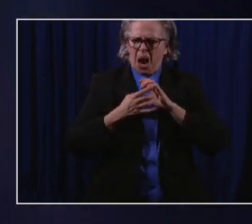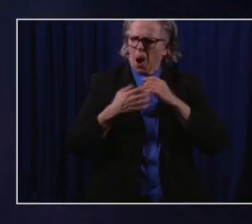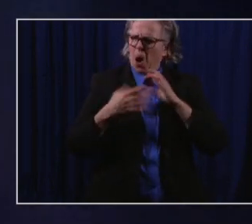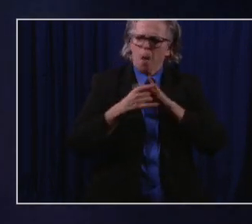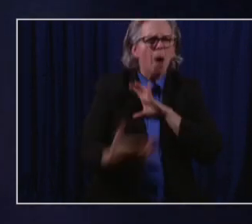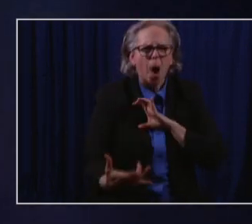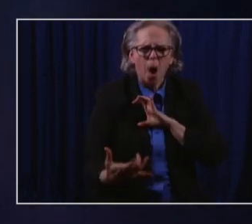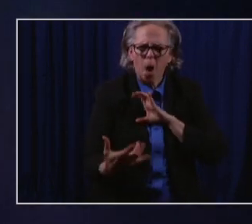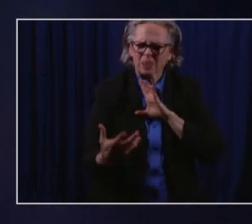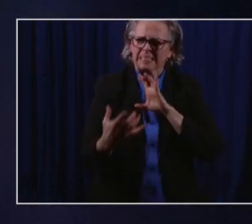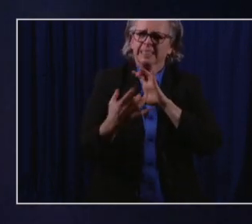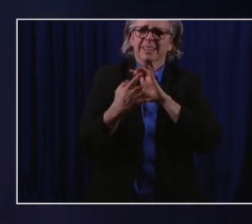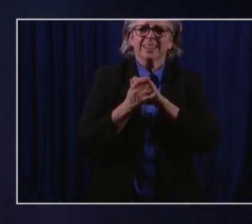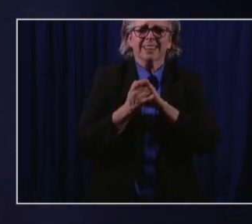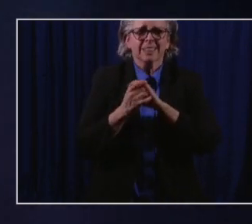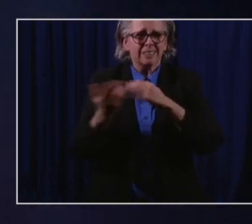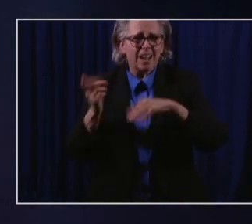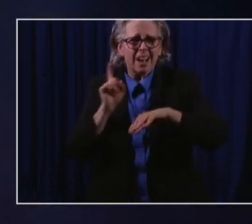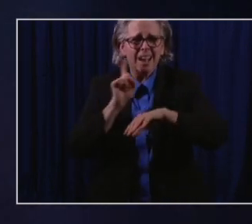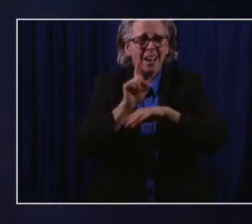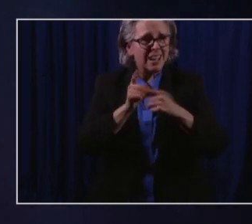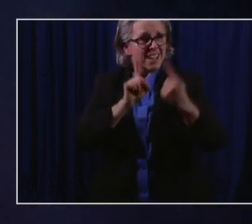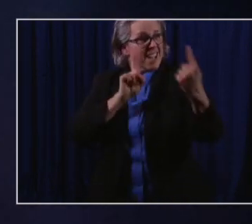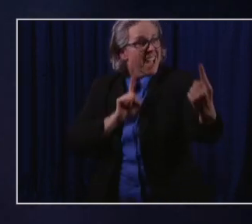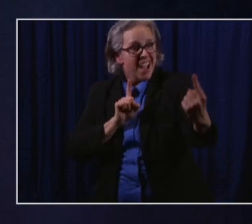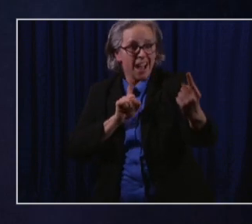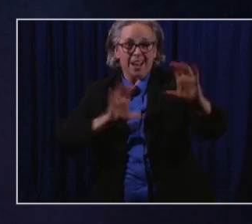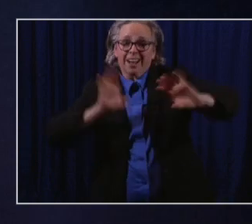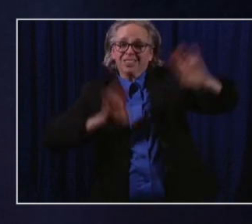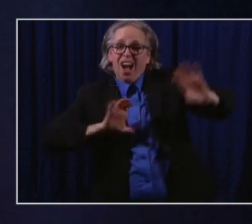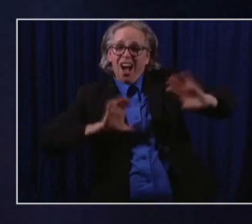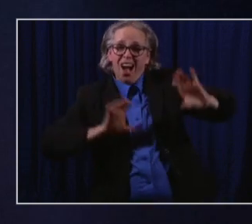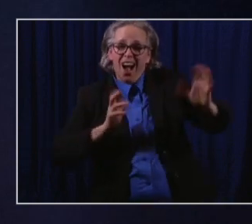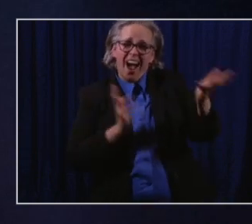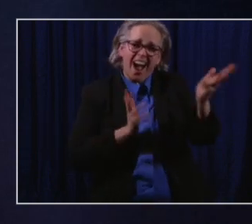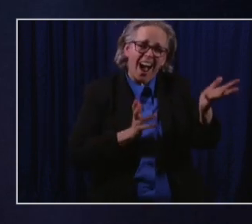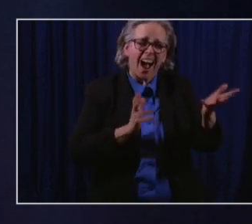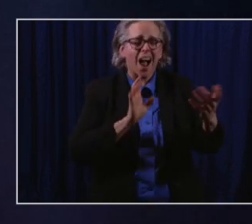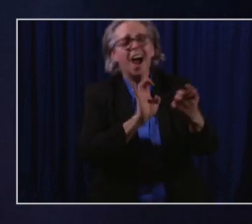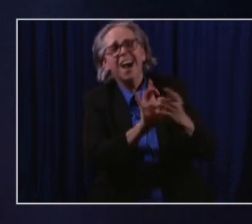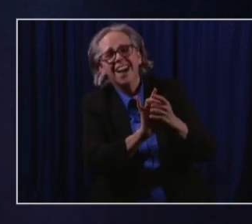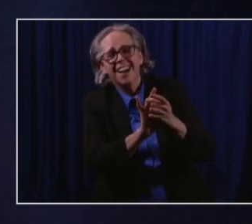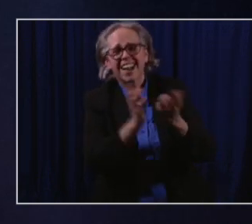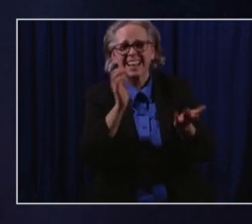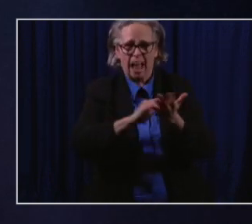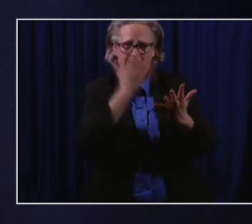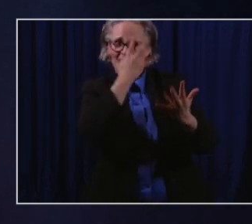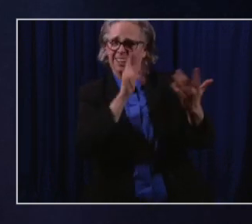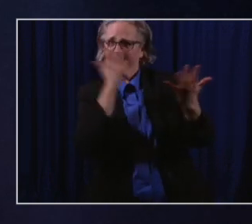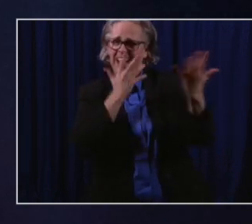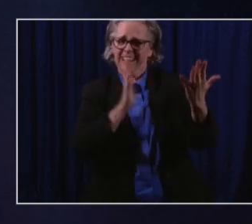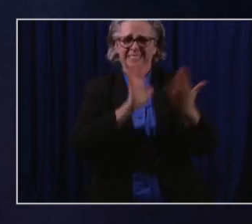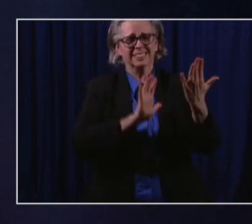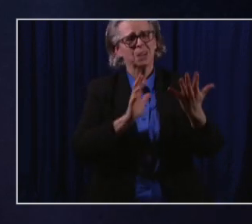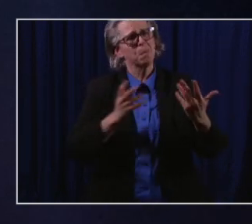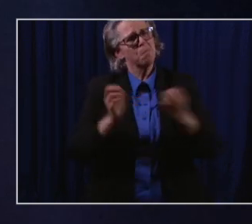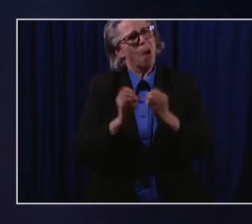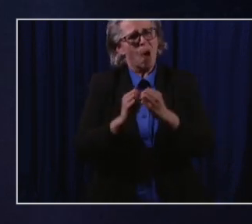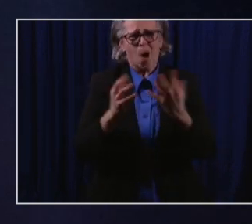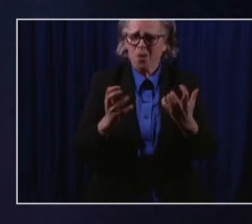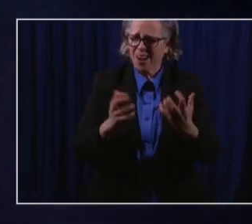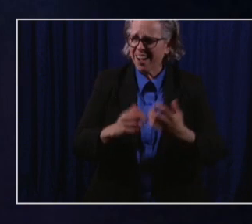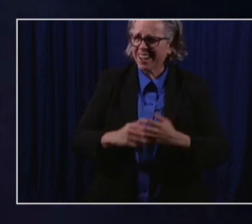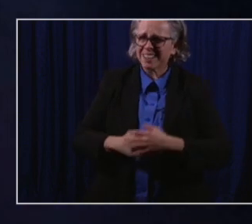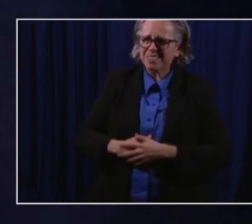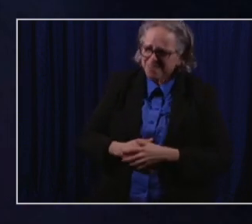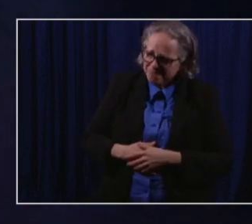masks, has been a beautiful opportunity, and we're really looking forward to continuing to provide that once we get back into the